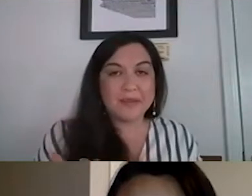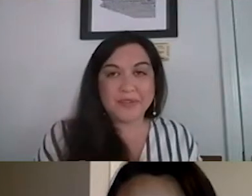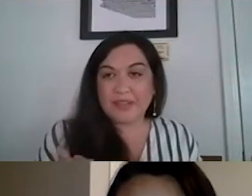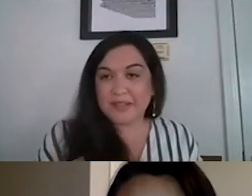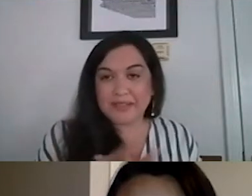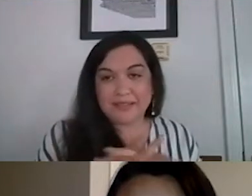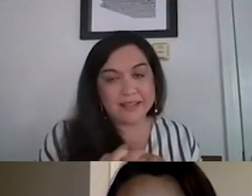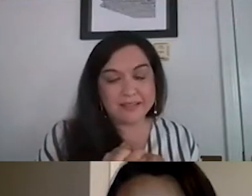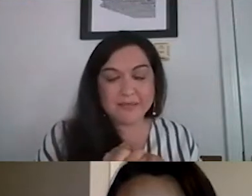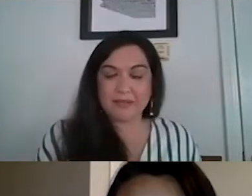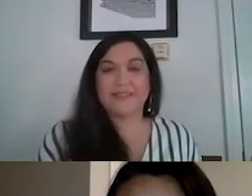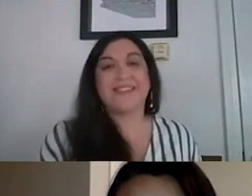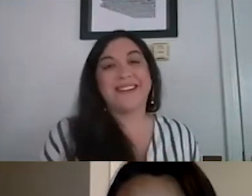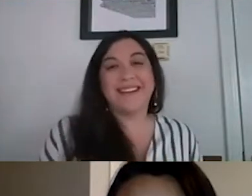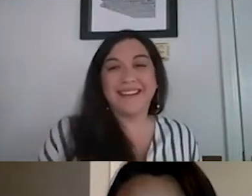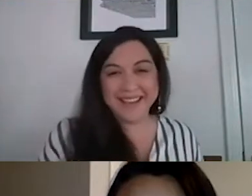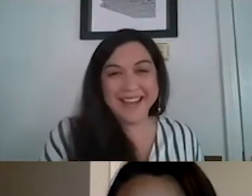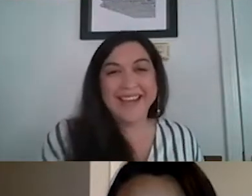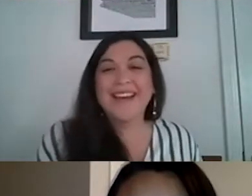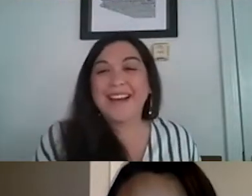Stephanie Lemos. I know she's on here as well. So